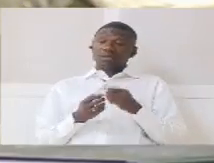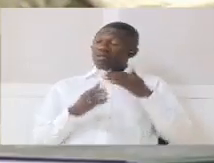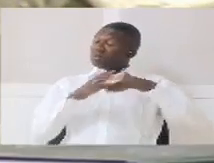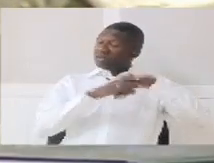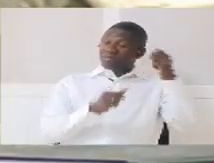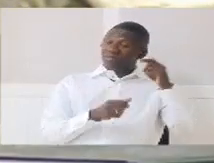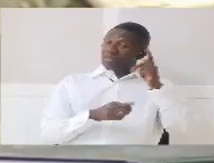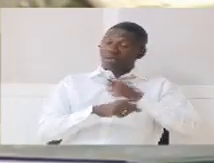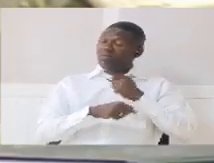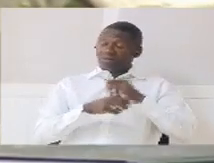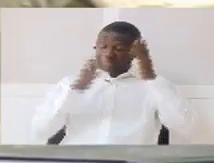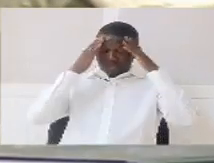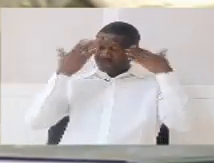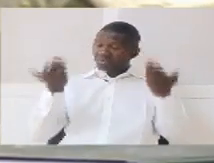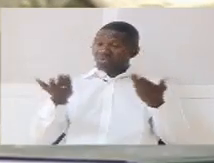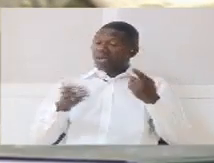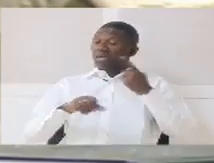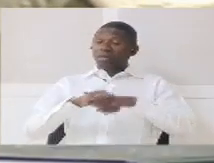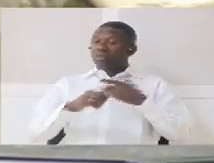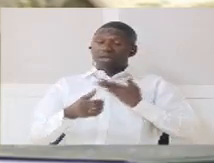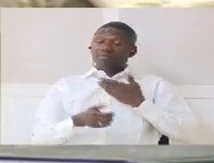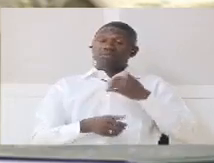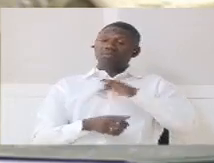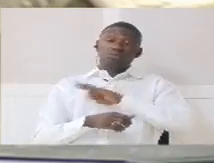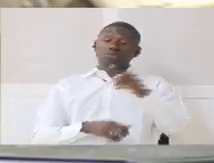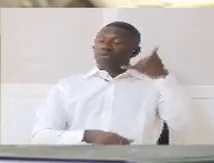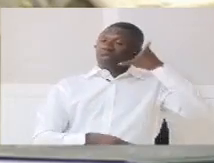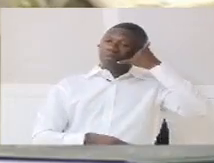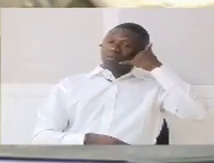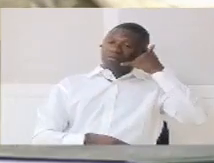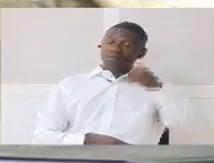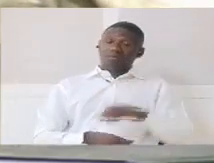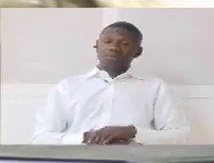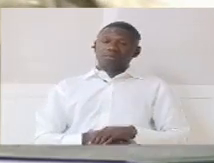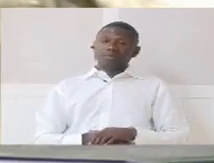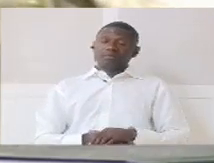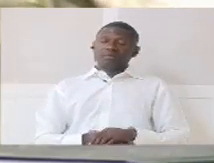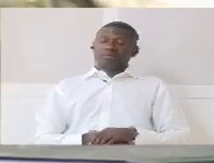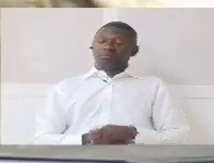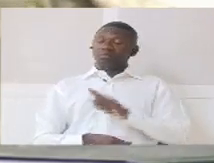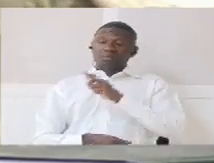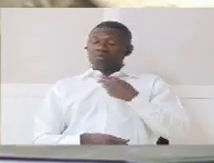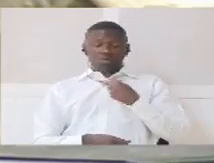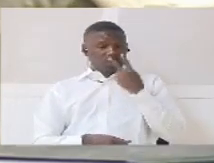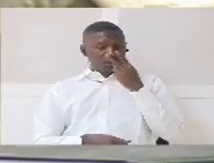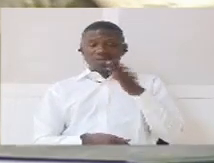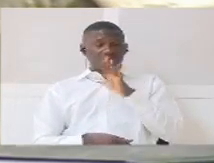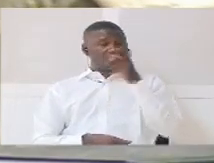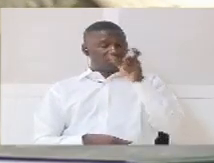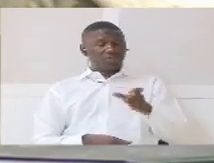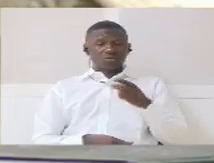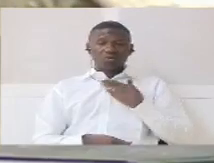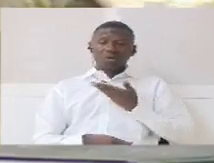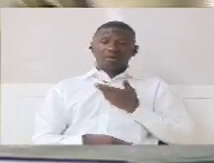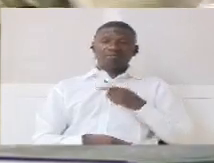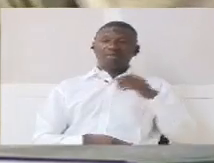ato telephone tabulu. At that time he had no telephone soto lan mo jeno mi al telephone number soto. I didn't see anybody who has his telephone number. So